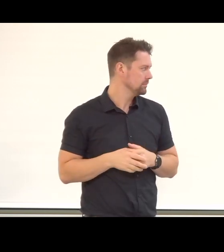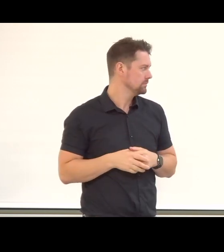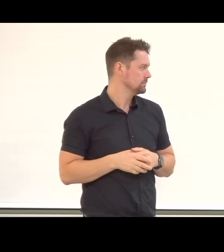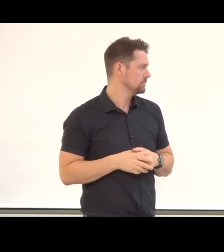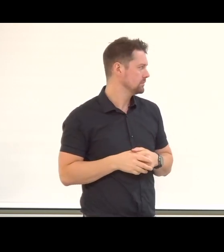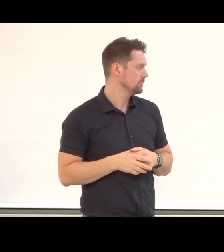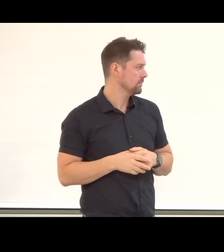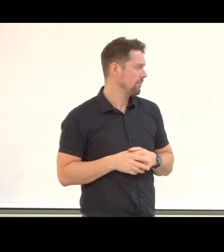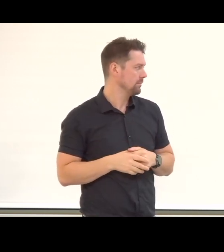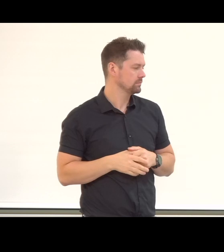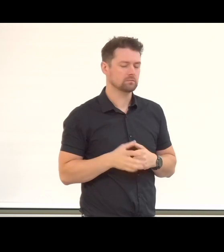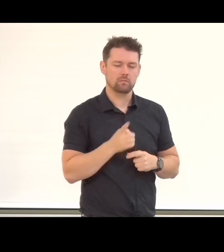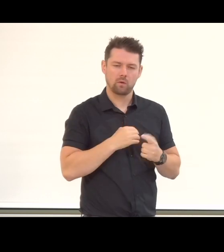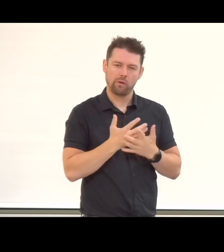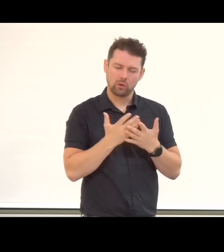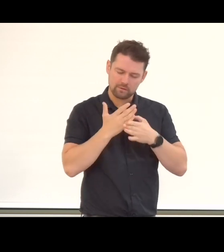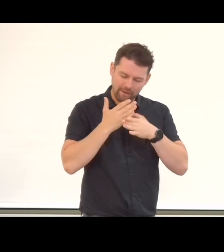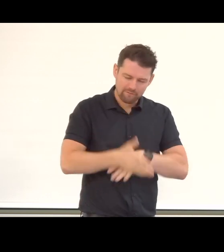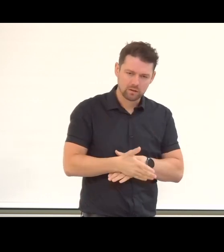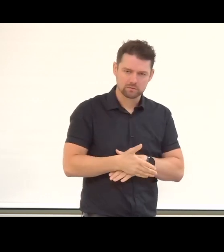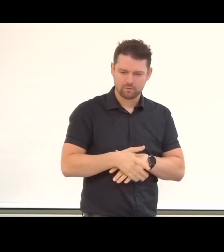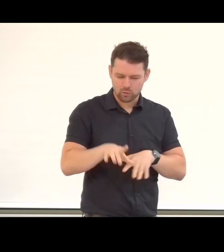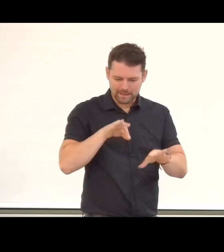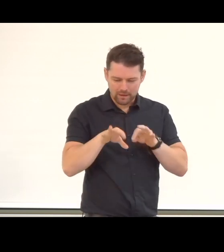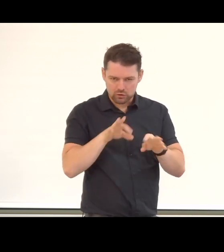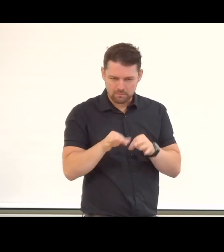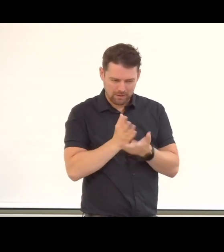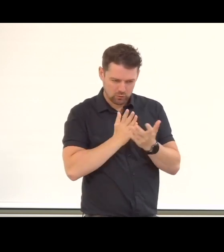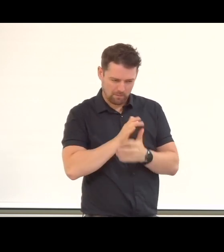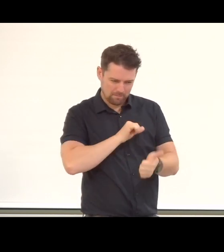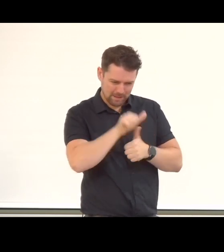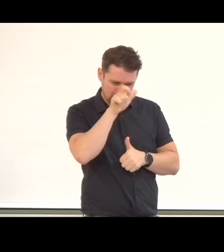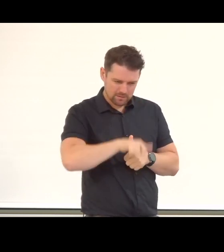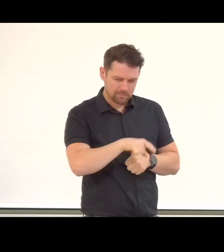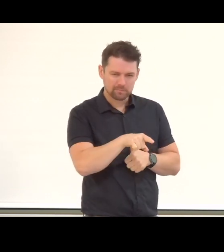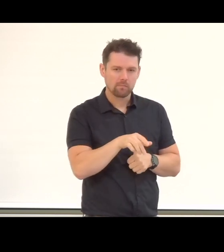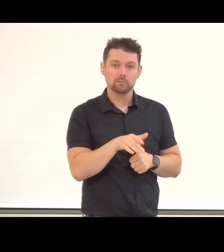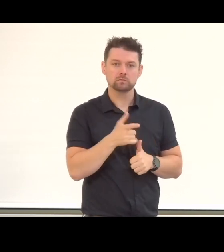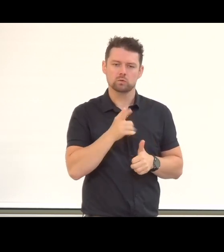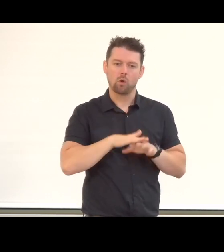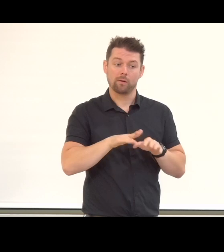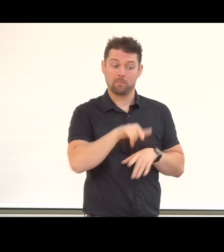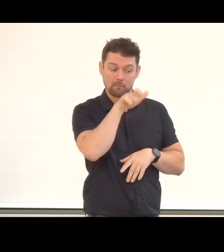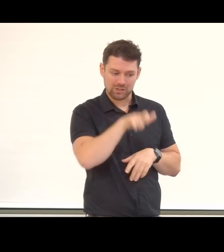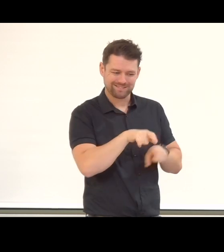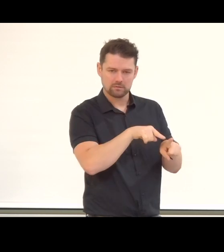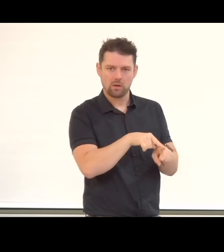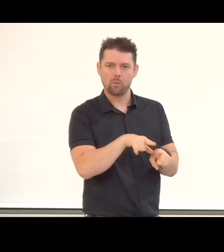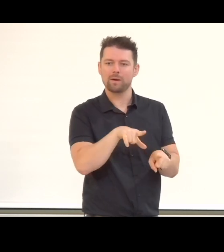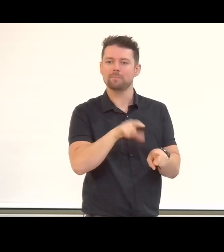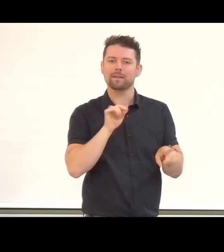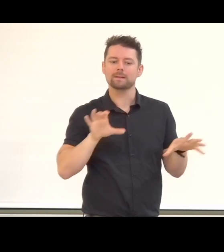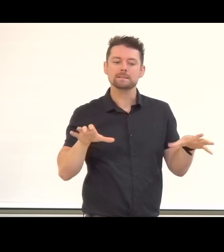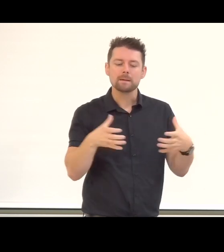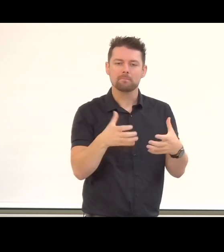Because we put a lot of effort into the selection, and we also select teams. we don't select individual people, we select teams. We look